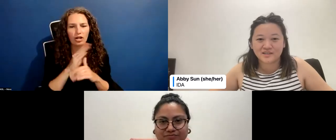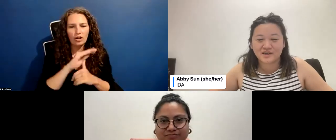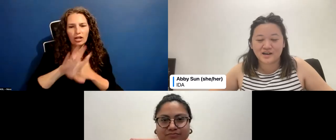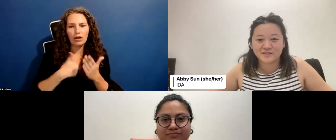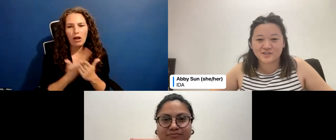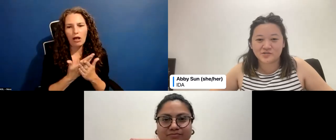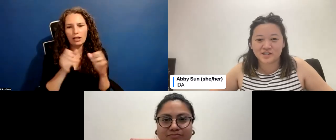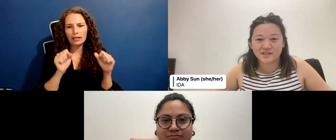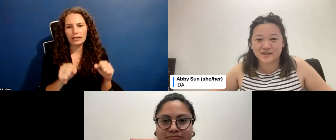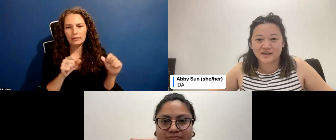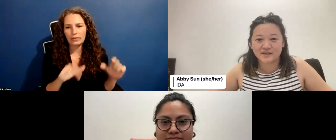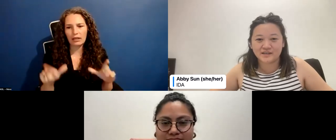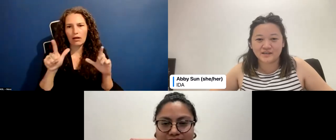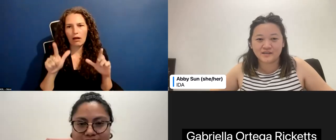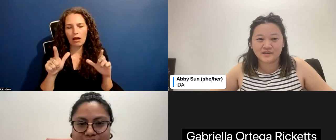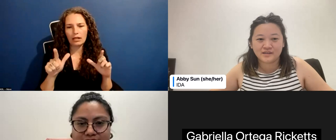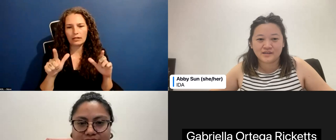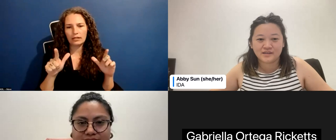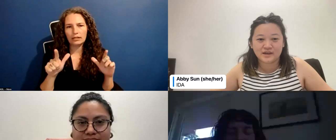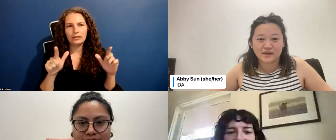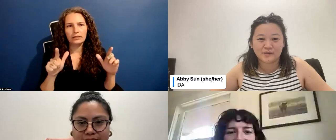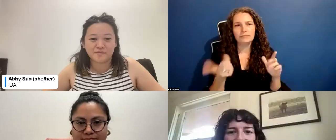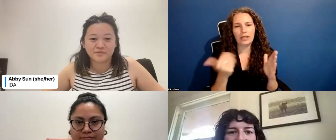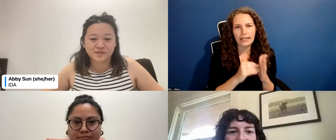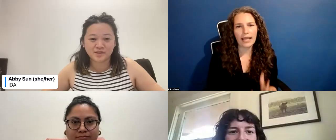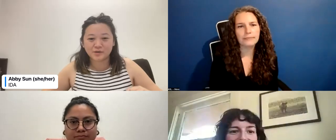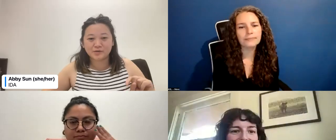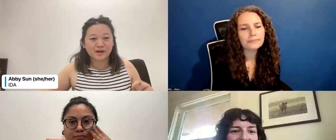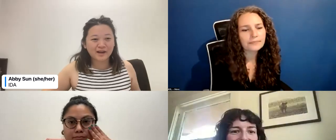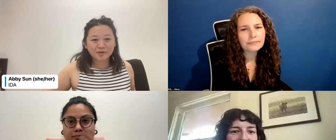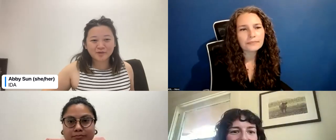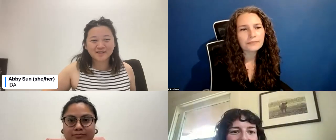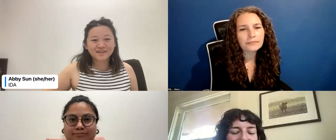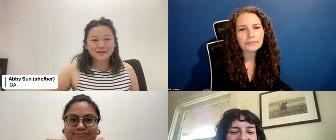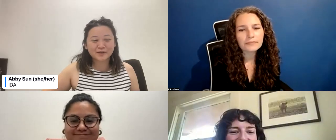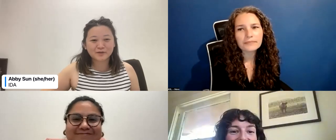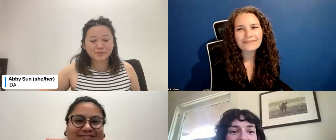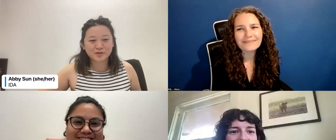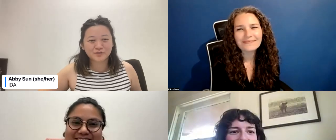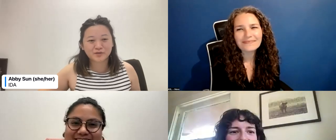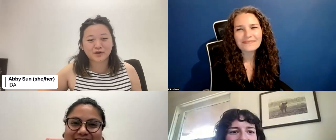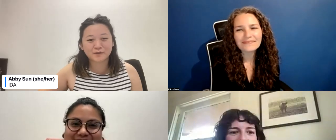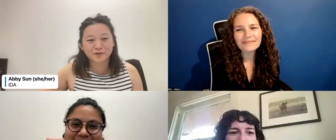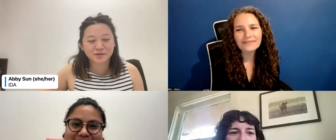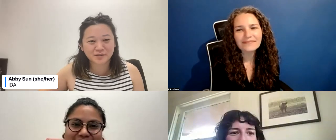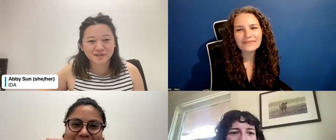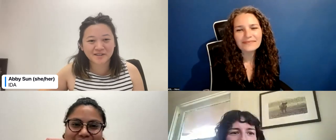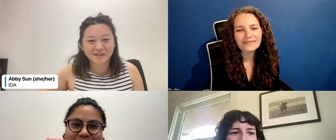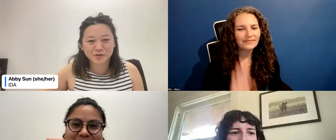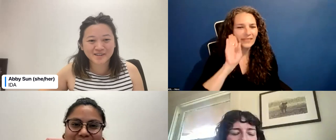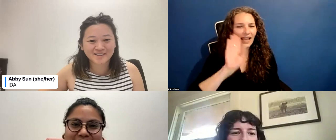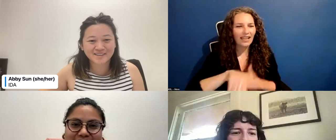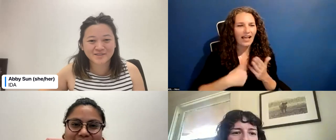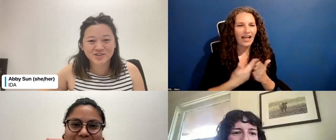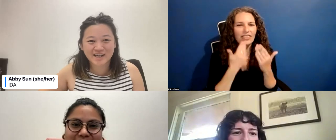on screen again. Um, so hi everyone. Thank you so much for all of your deep